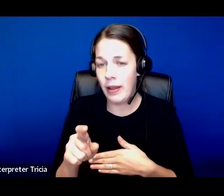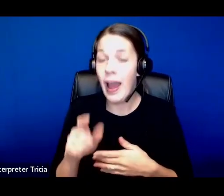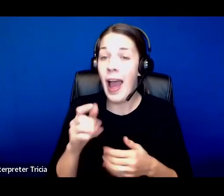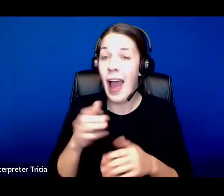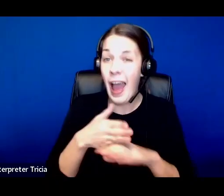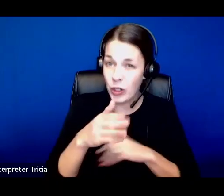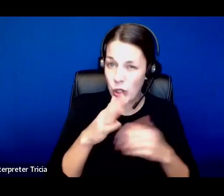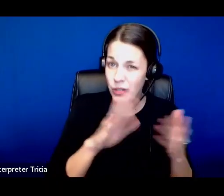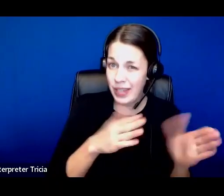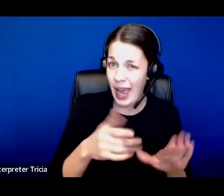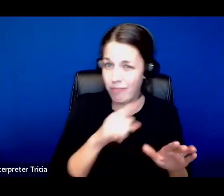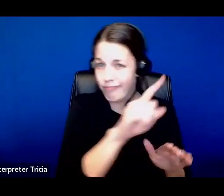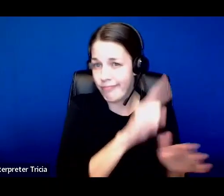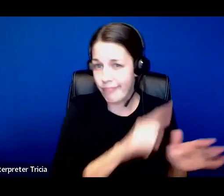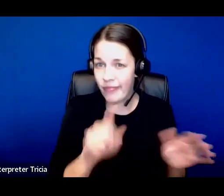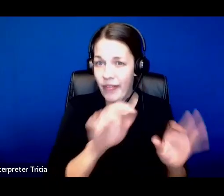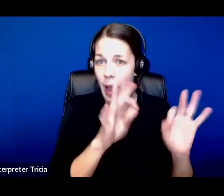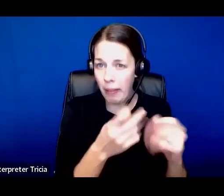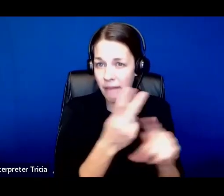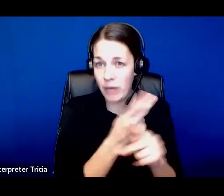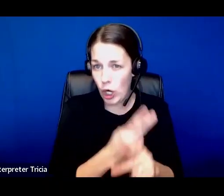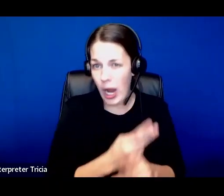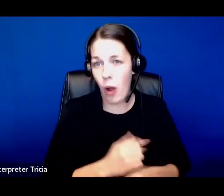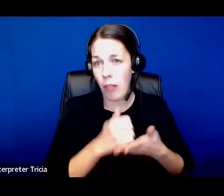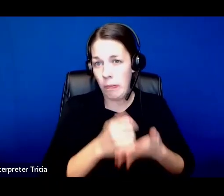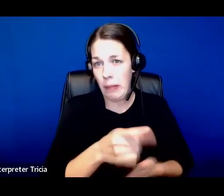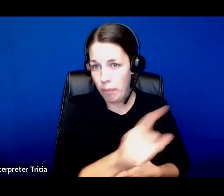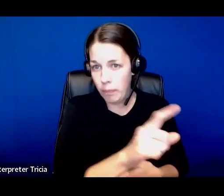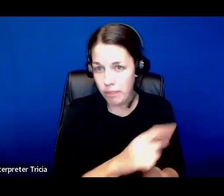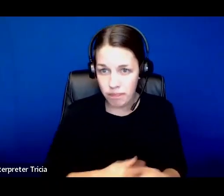death. So let's go to the next slide.